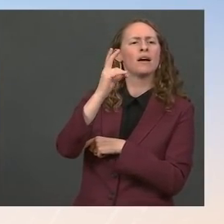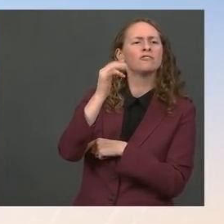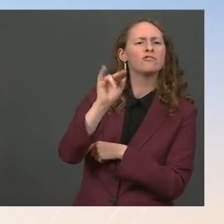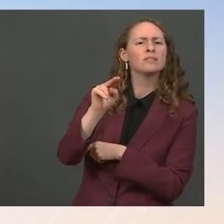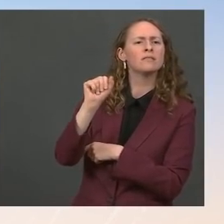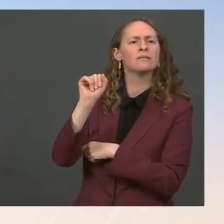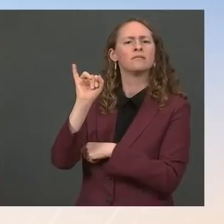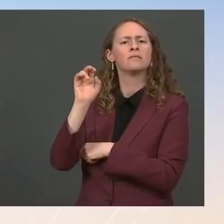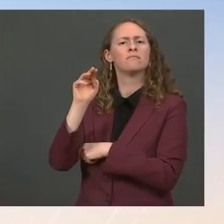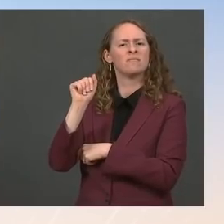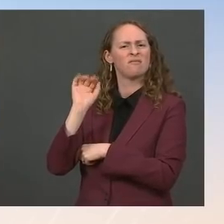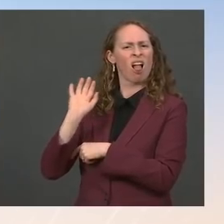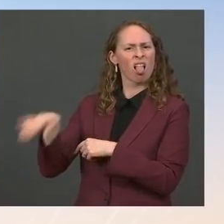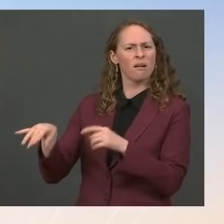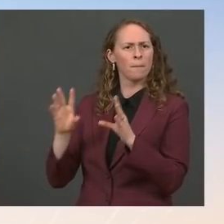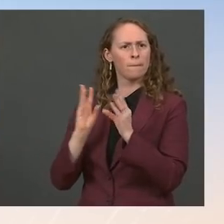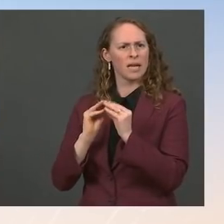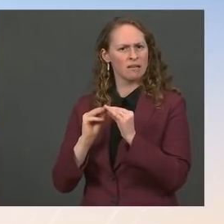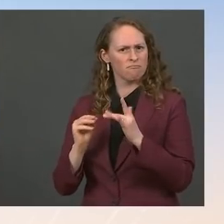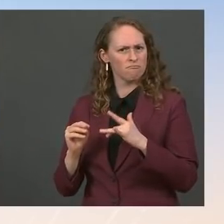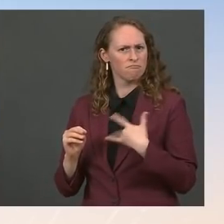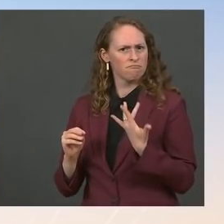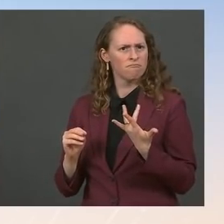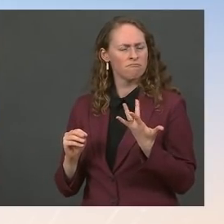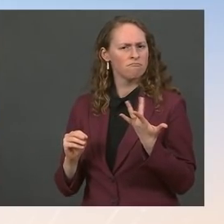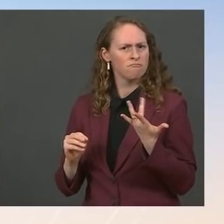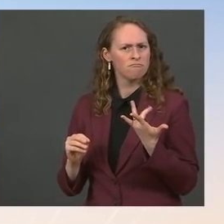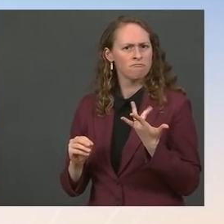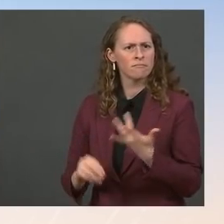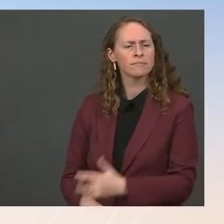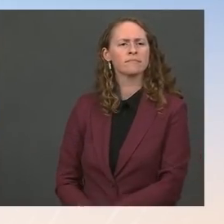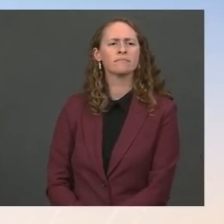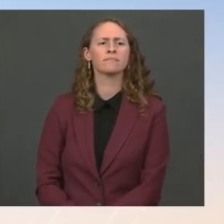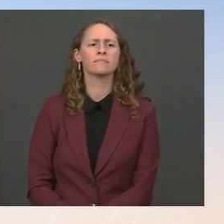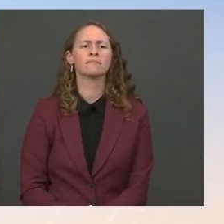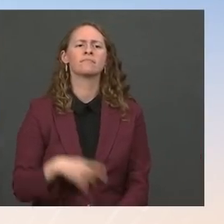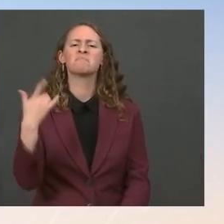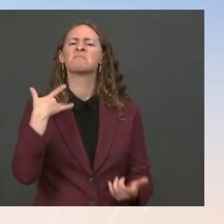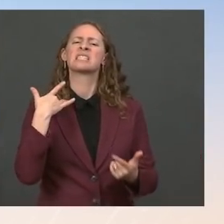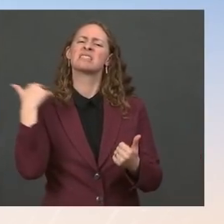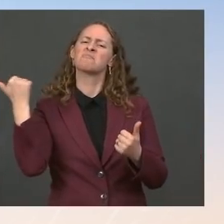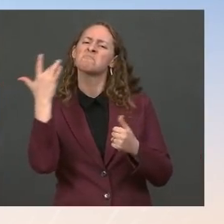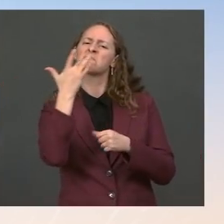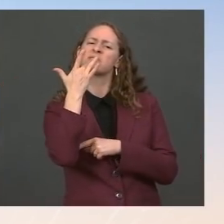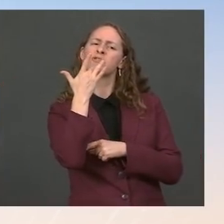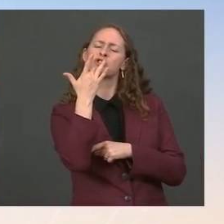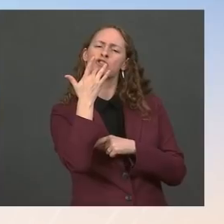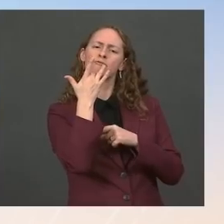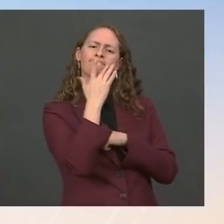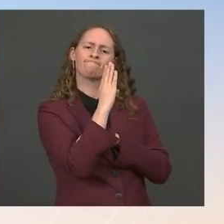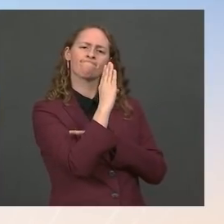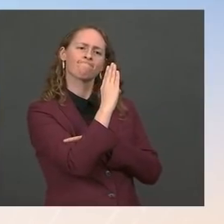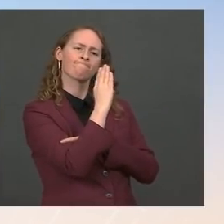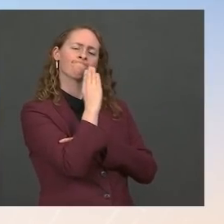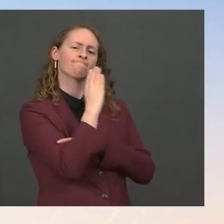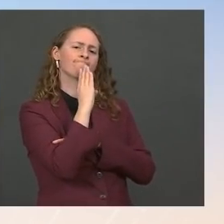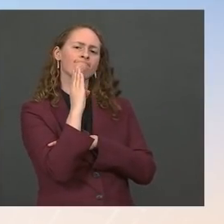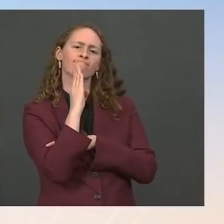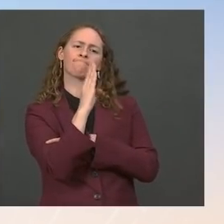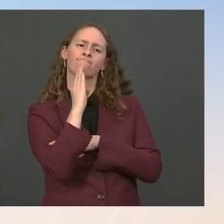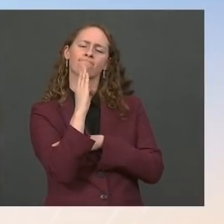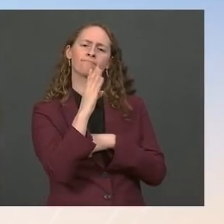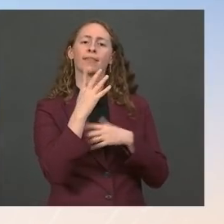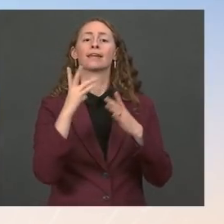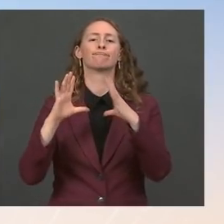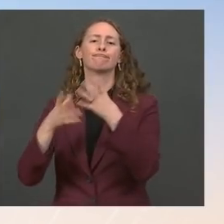the bicameral moderates? No, the president just felt that this was the right approach to have these one-on-one meetings with them, work through nitty-gritty details,